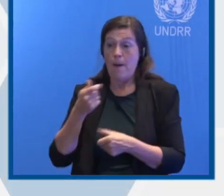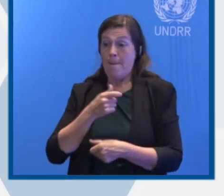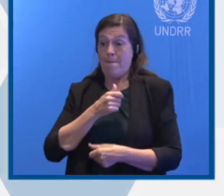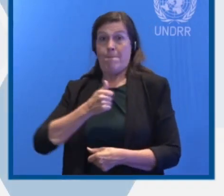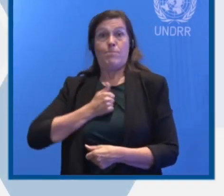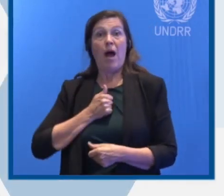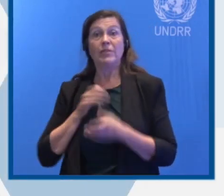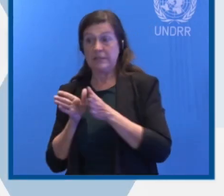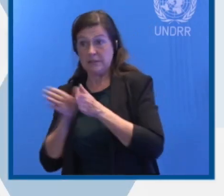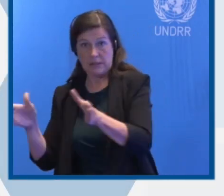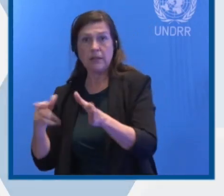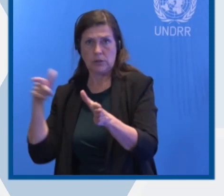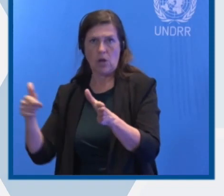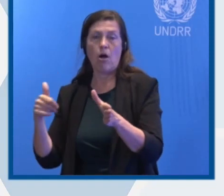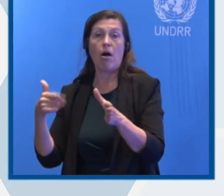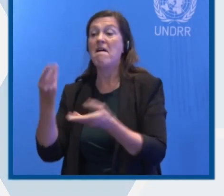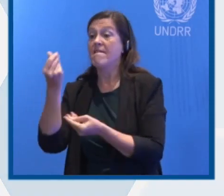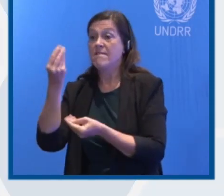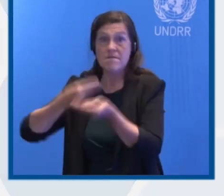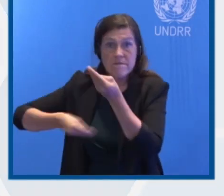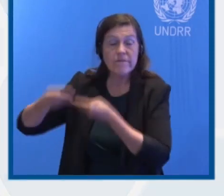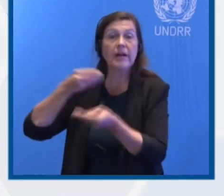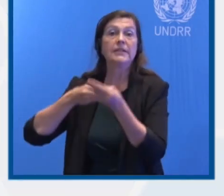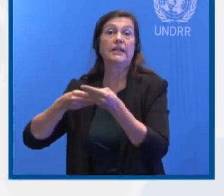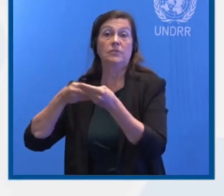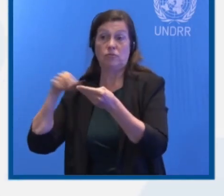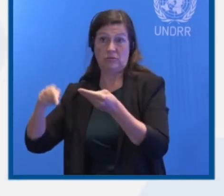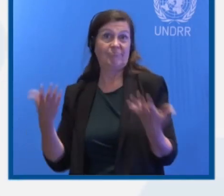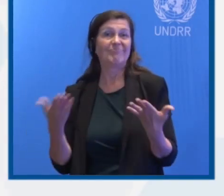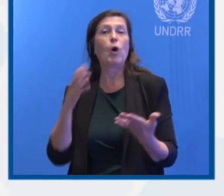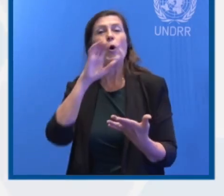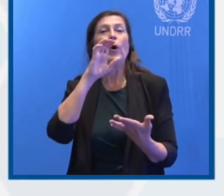it's also multinational, given the context of the country.